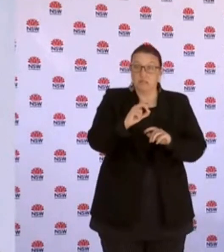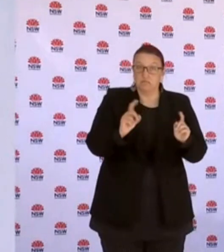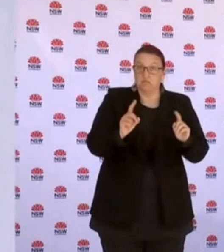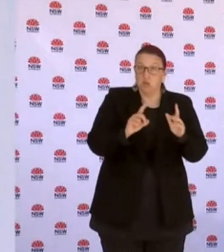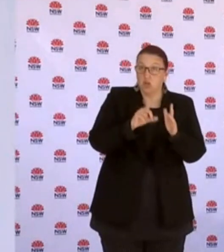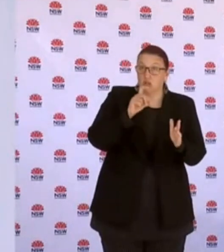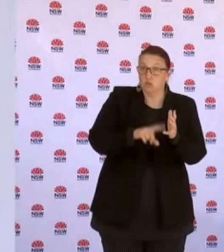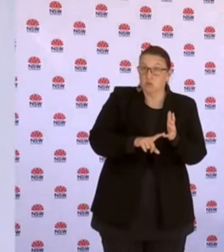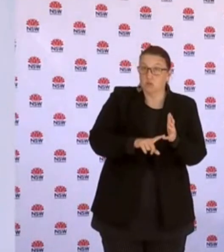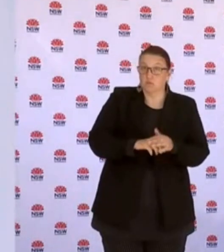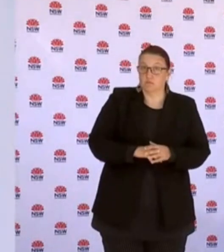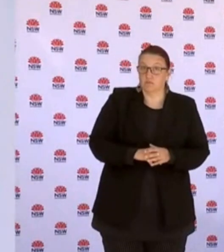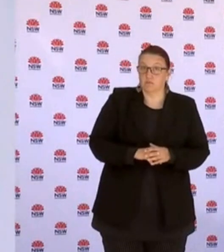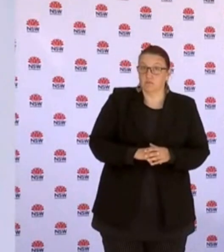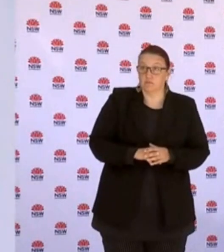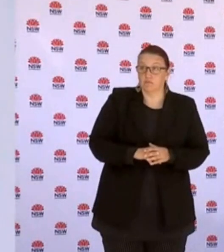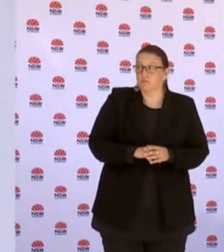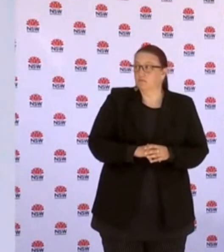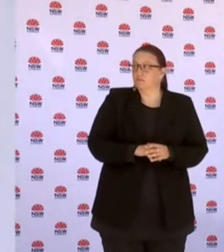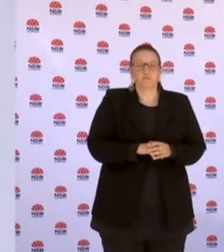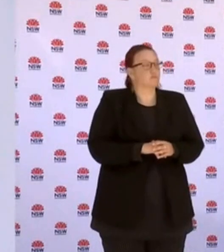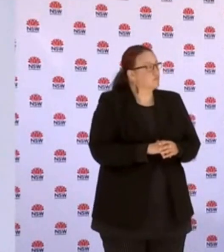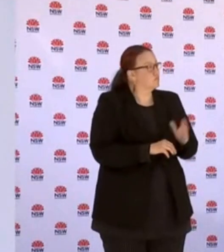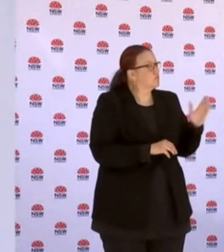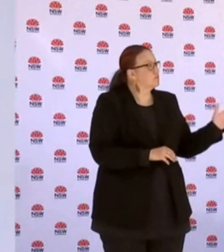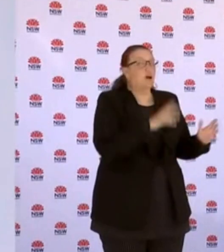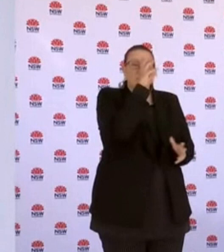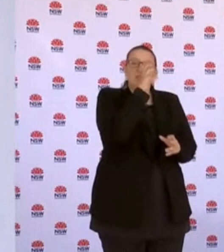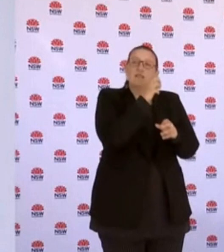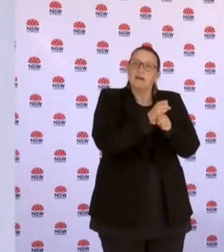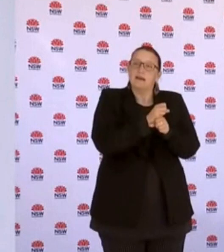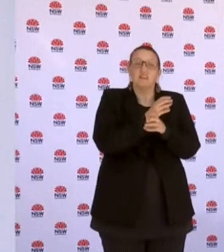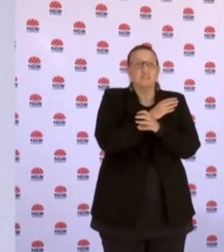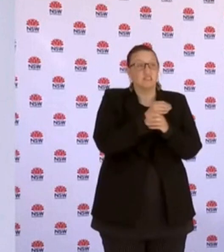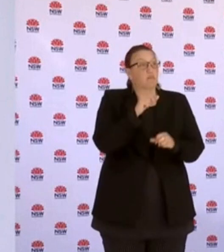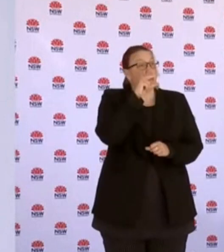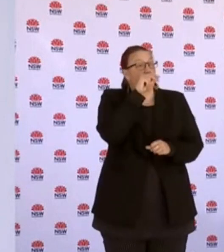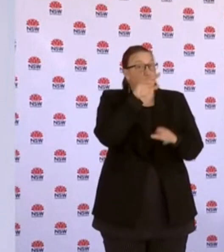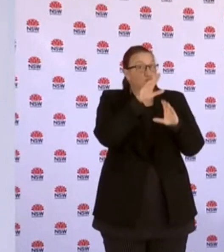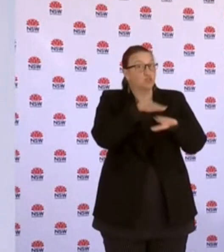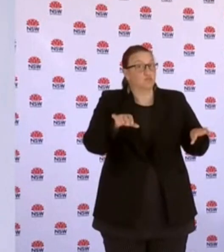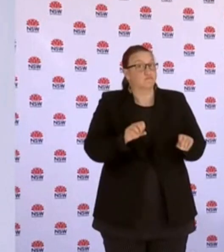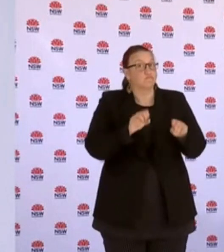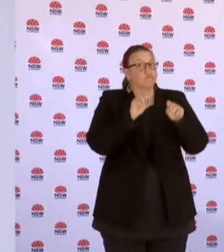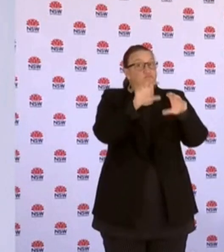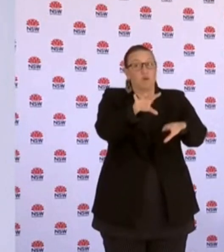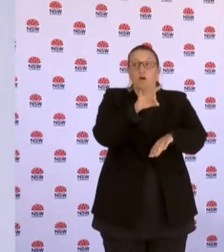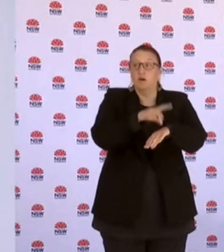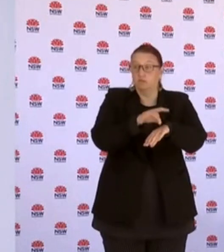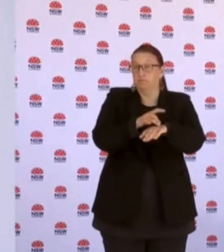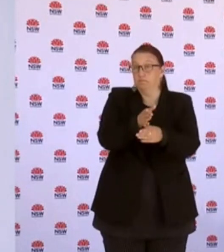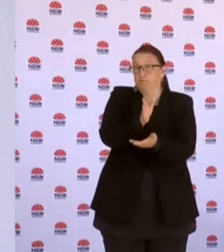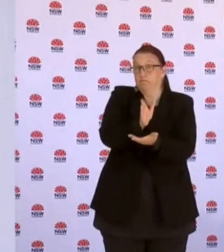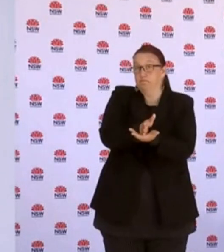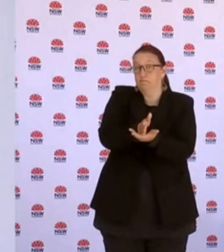in hospital throughout this period. I'll have to just check that. And just to let you know, we do produce an epidemiological